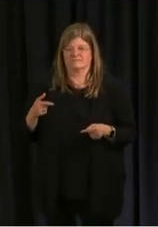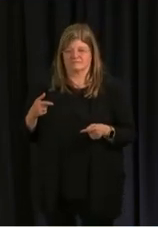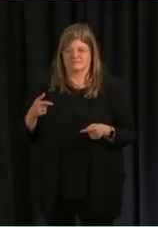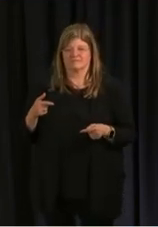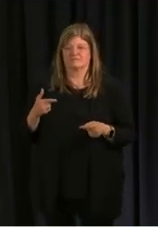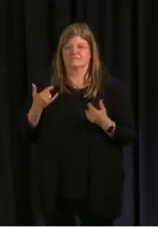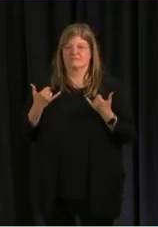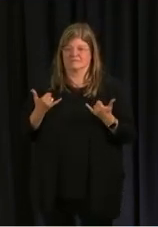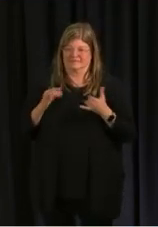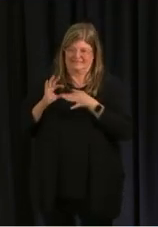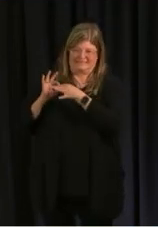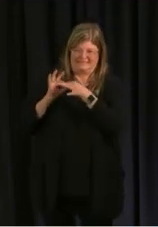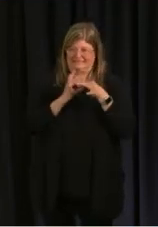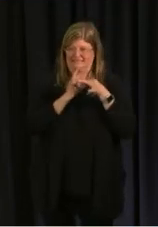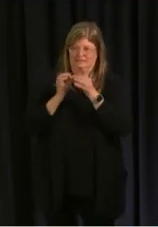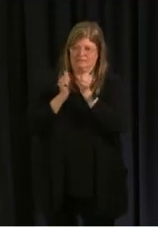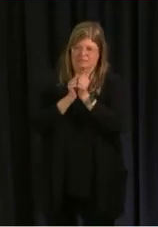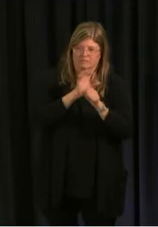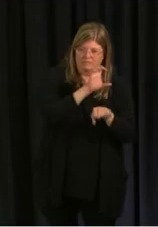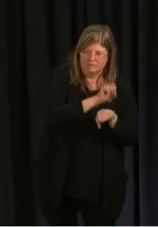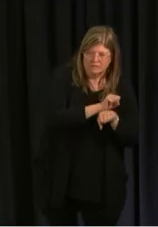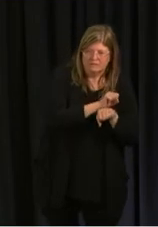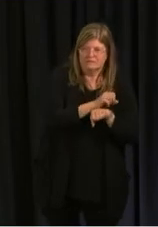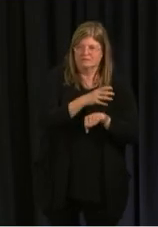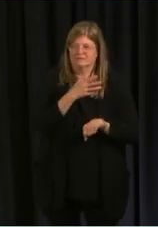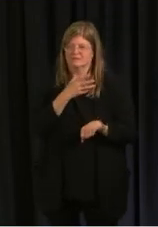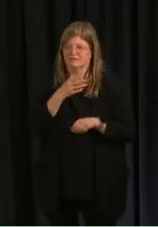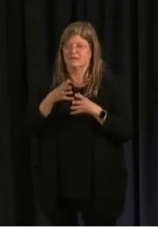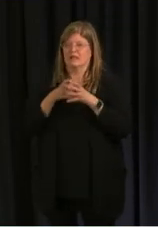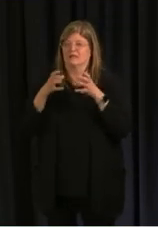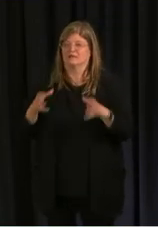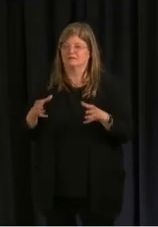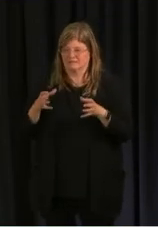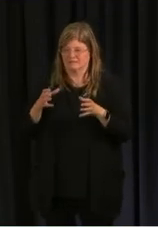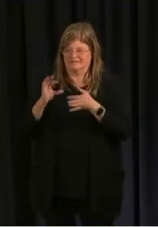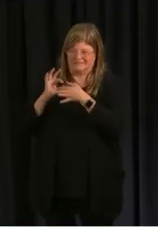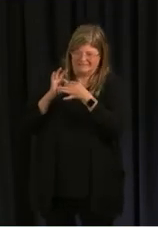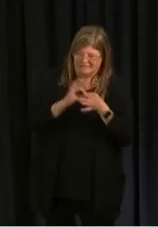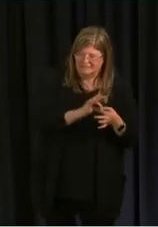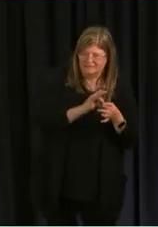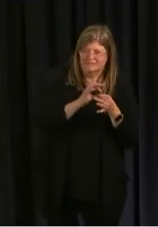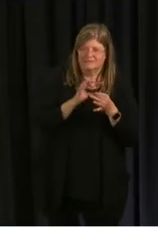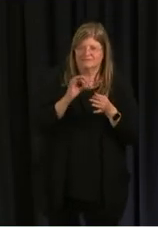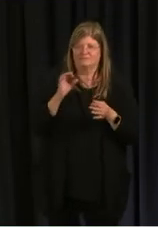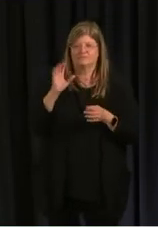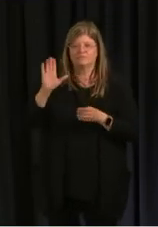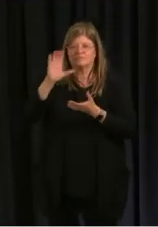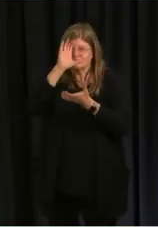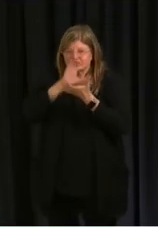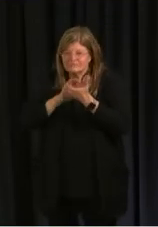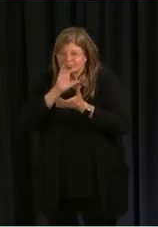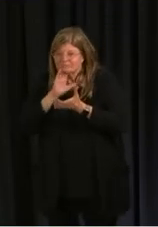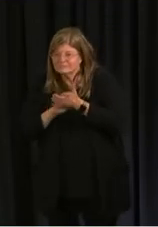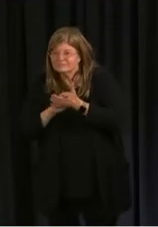connect them to an appointment. And we've had a lot of seniors that also then connect us to their spouses or other seniors